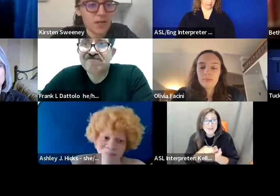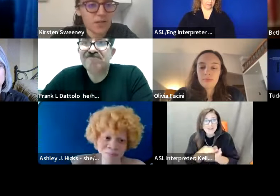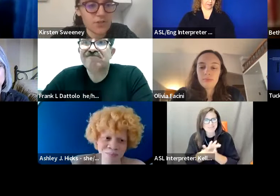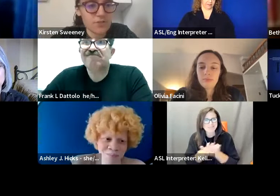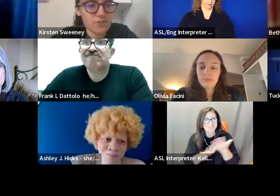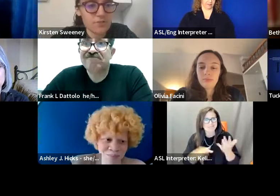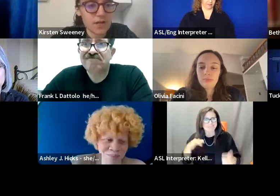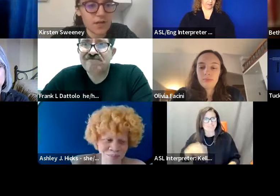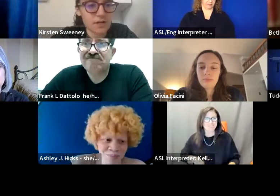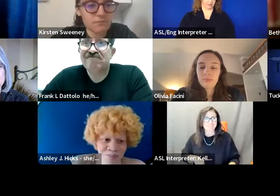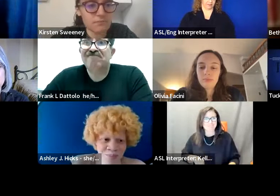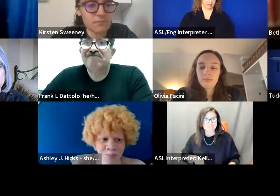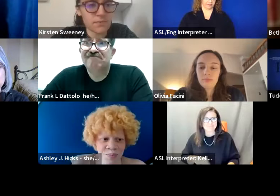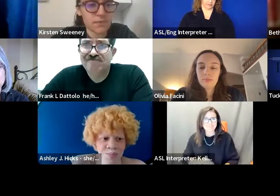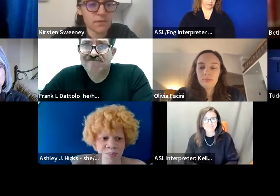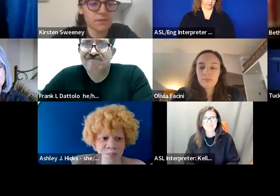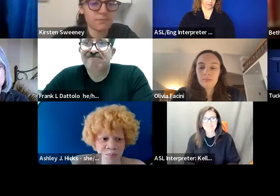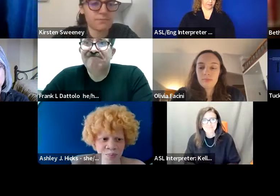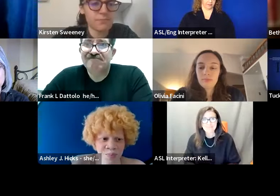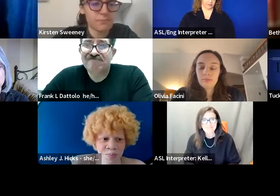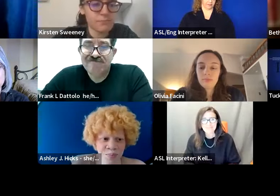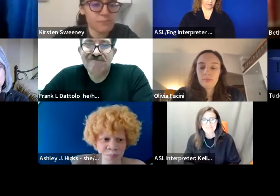I want to